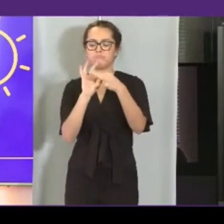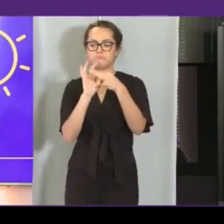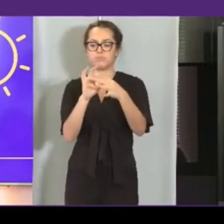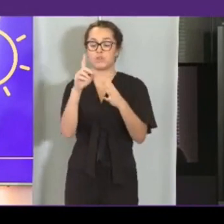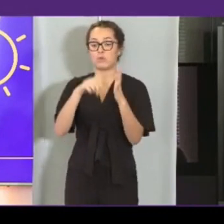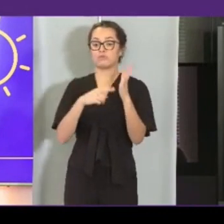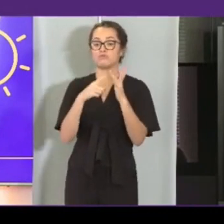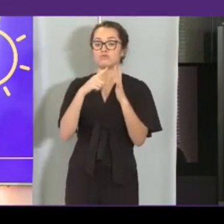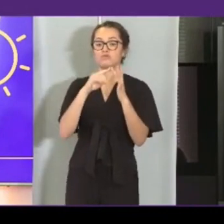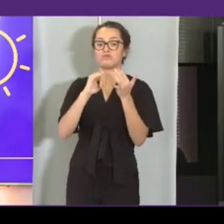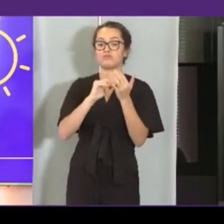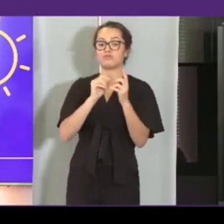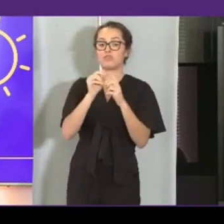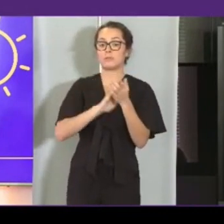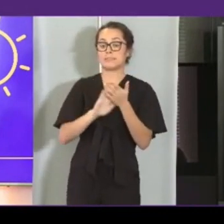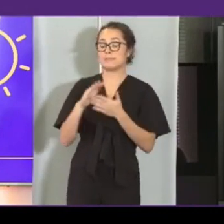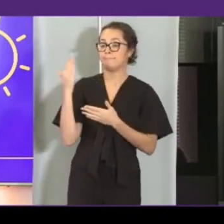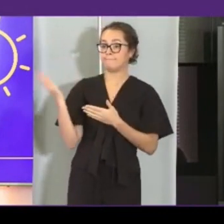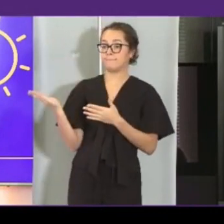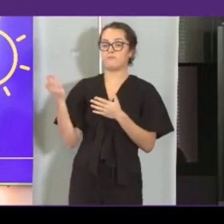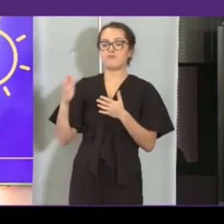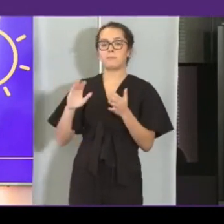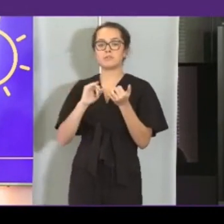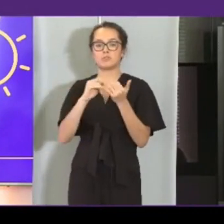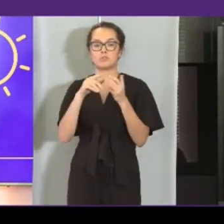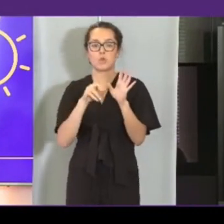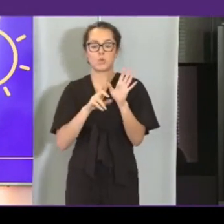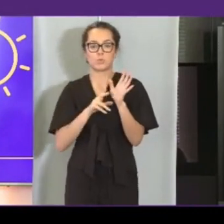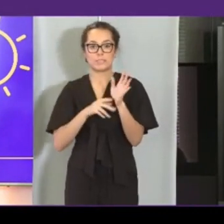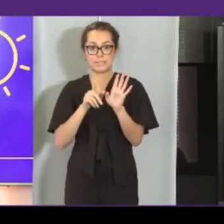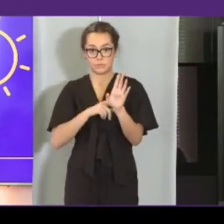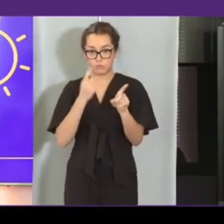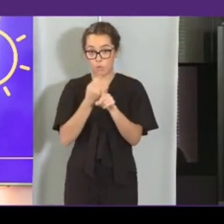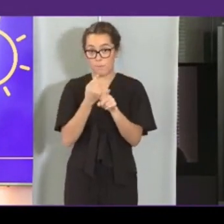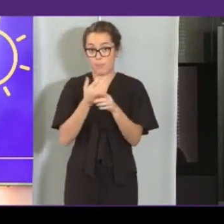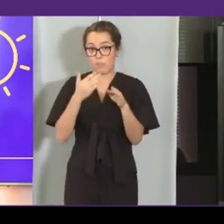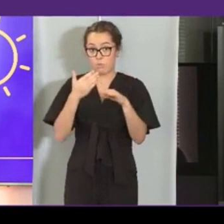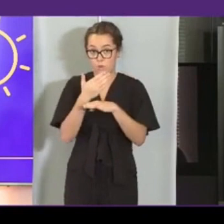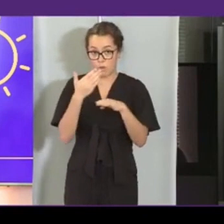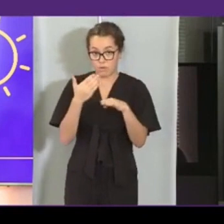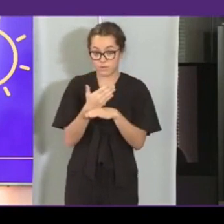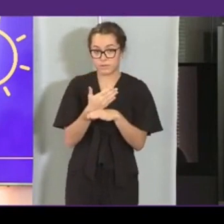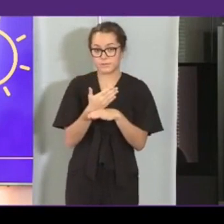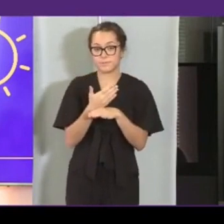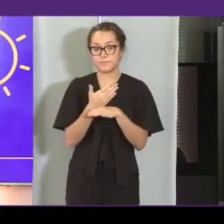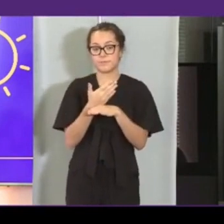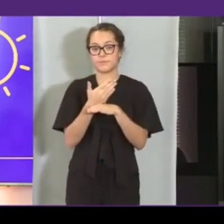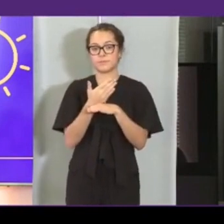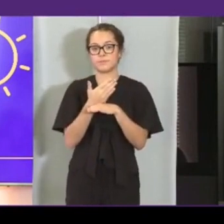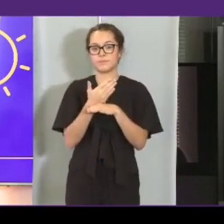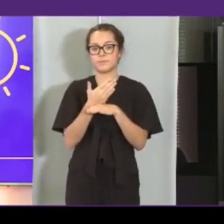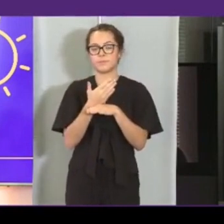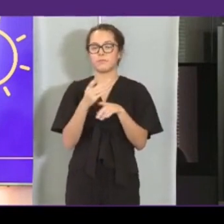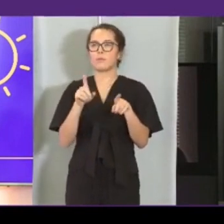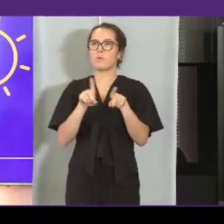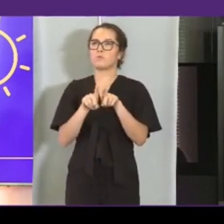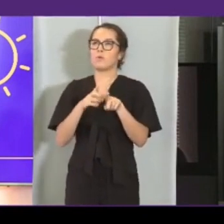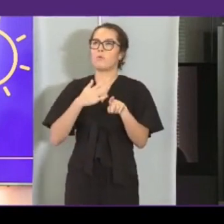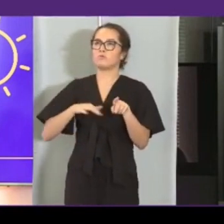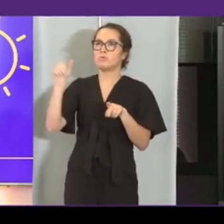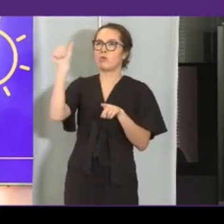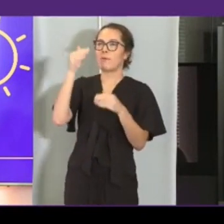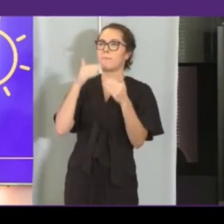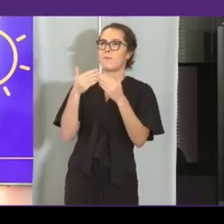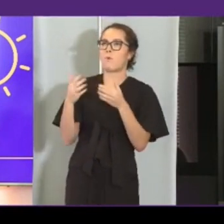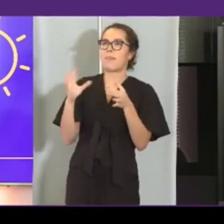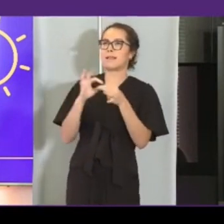We're going to talk a bit about what your work is, but also I think we're interested in how this plays into changing the